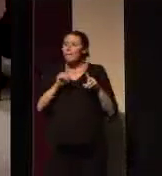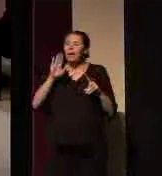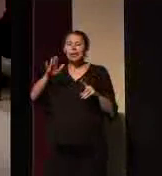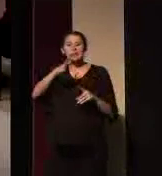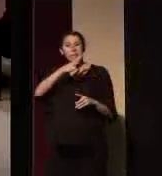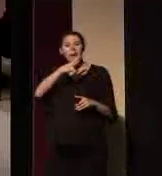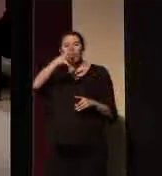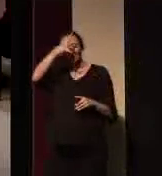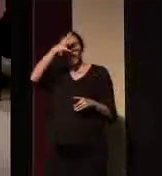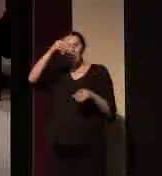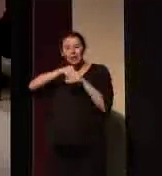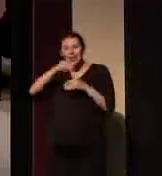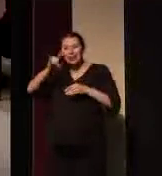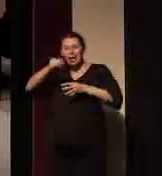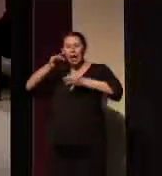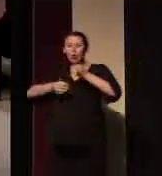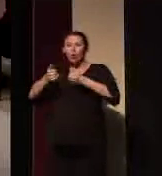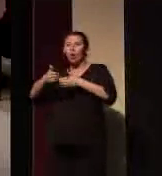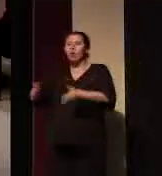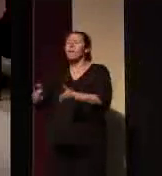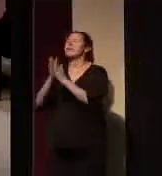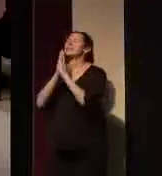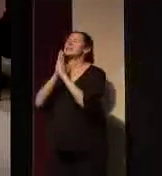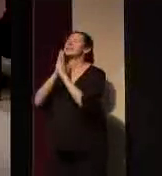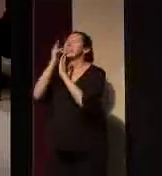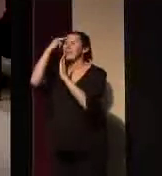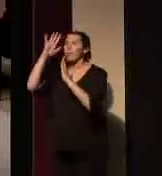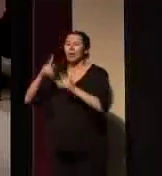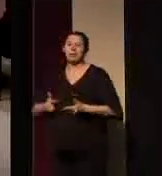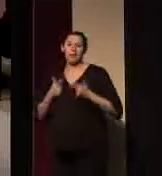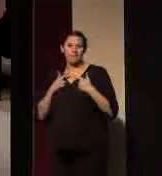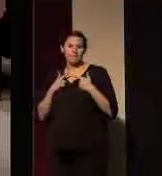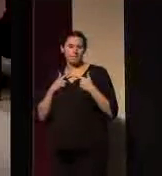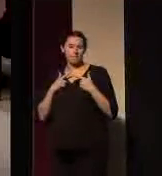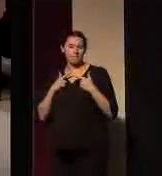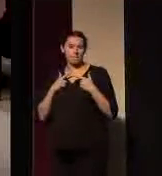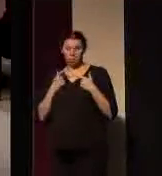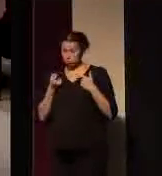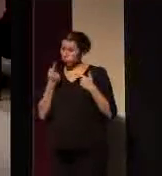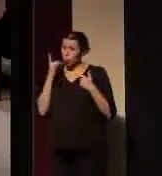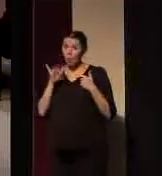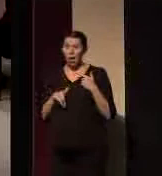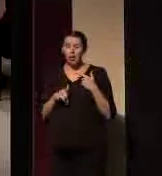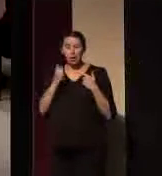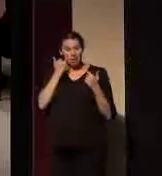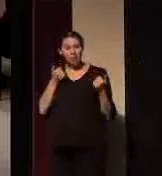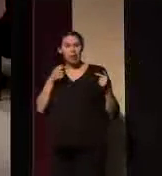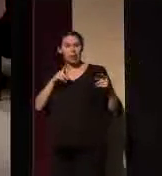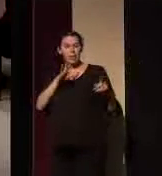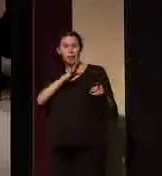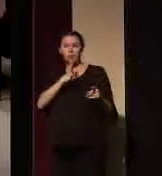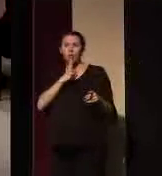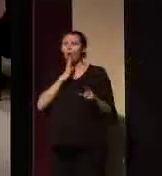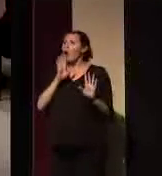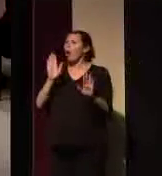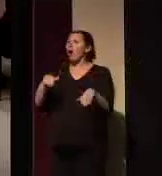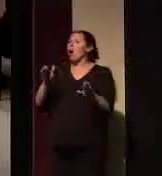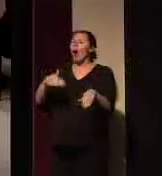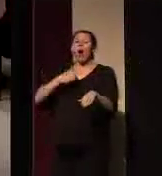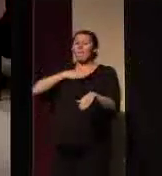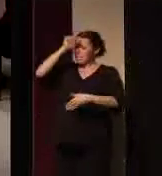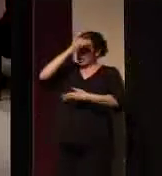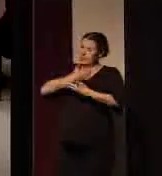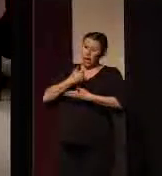for his life. And I understood that. If you let them talk, my son just had an eating disorder. He